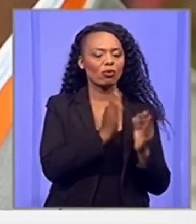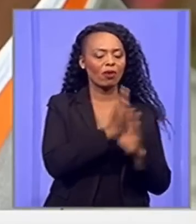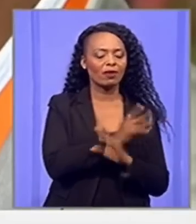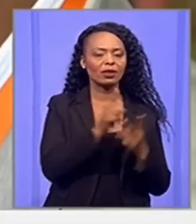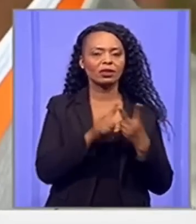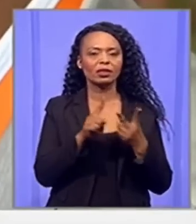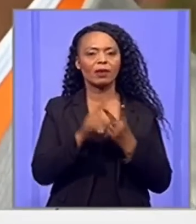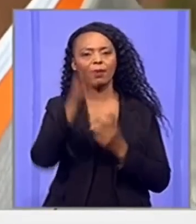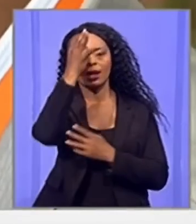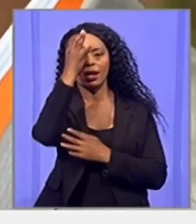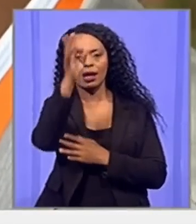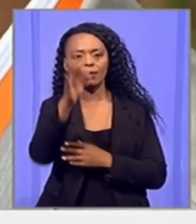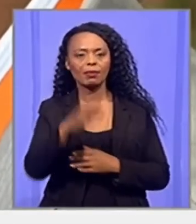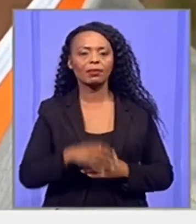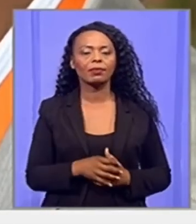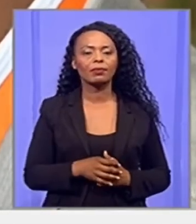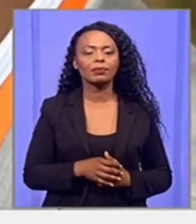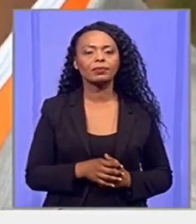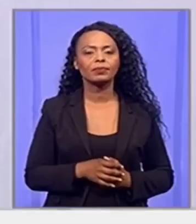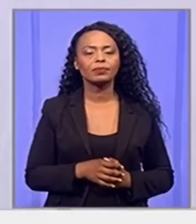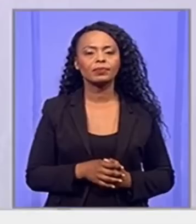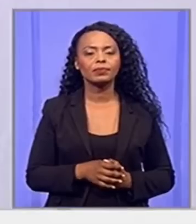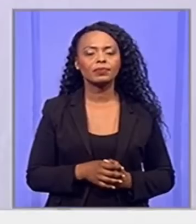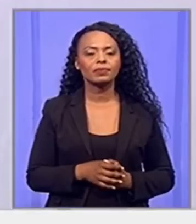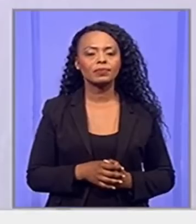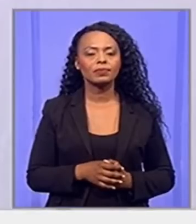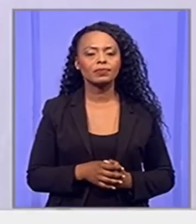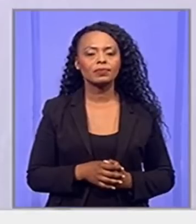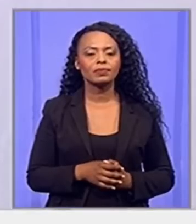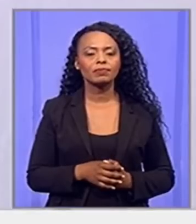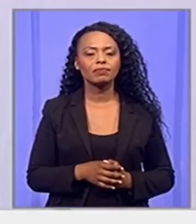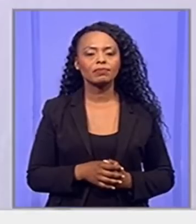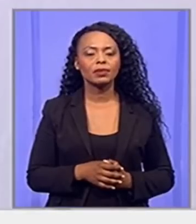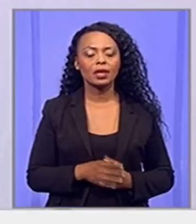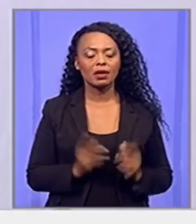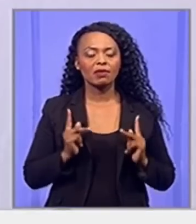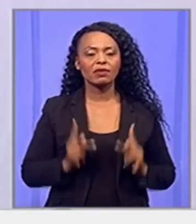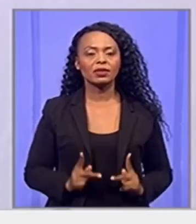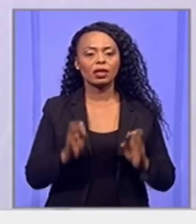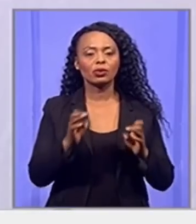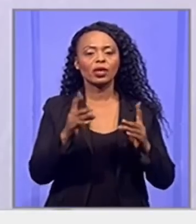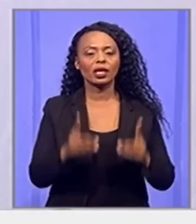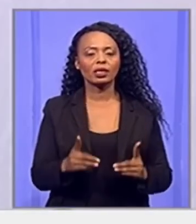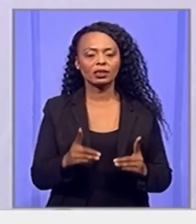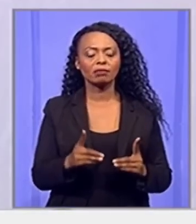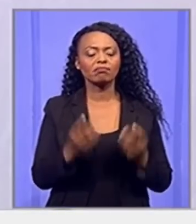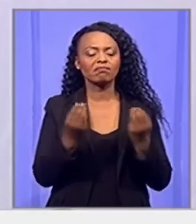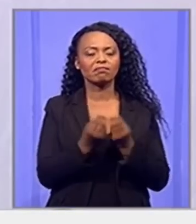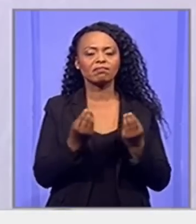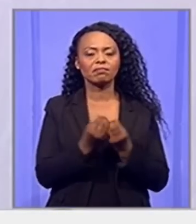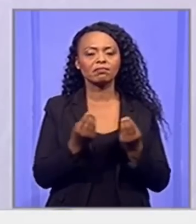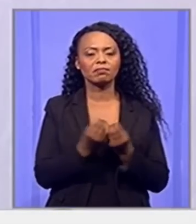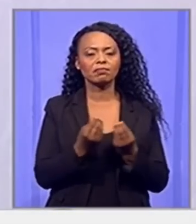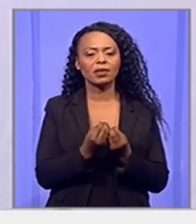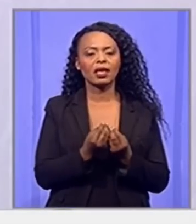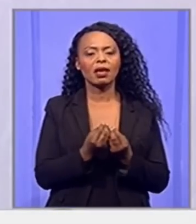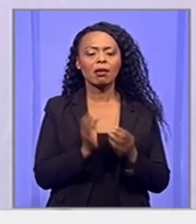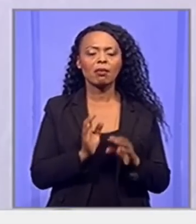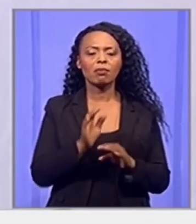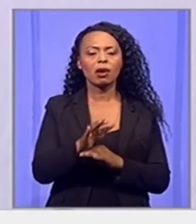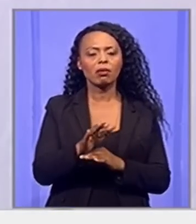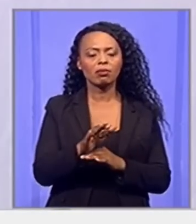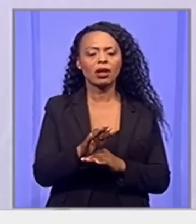ikemetšego goba tša poraefete. Not physical education as something extramural. It must be part